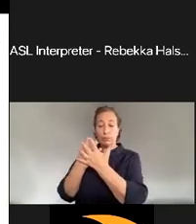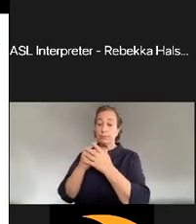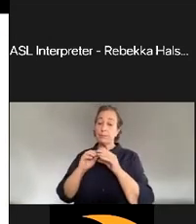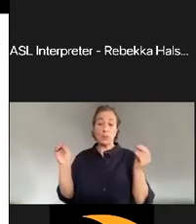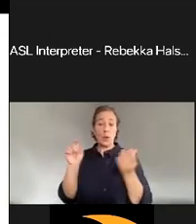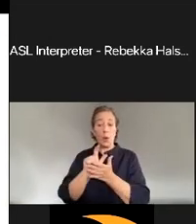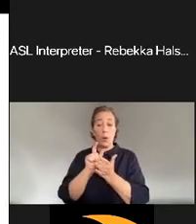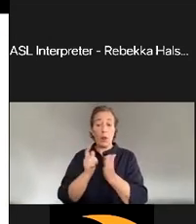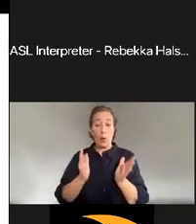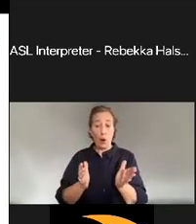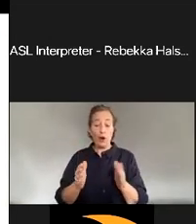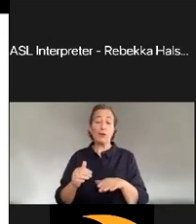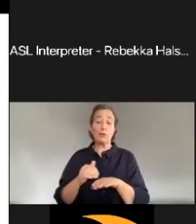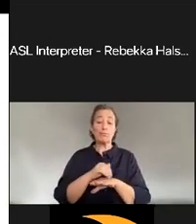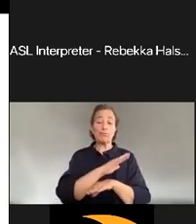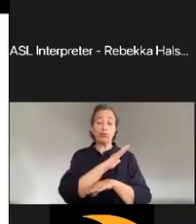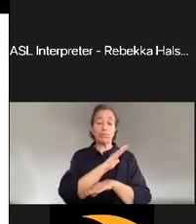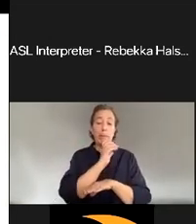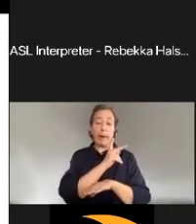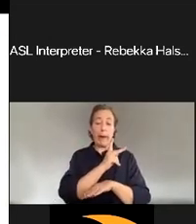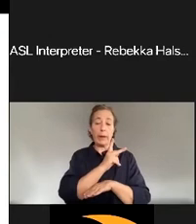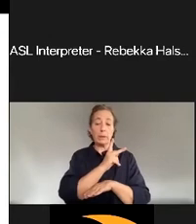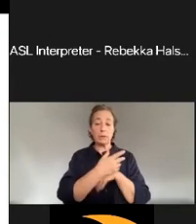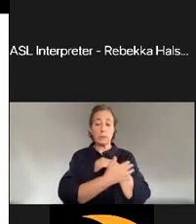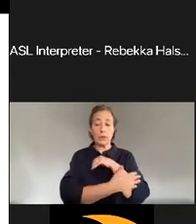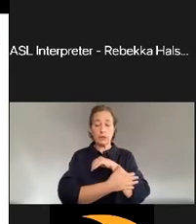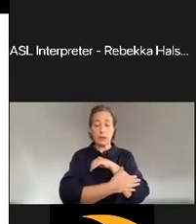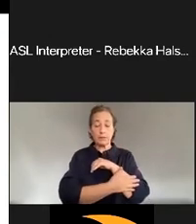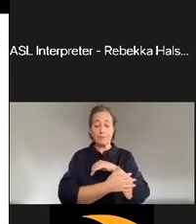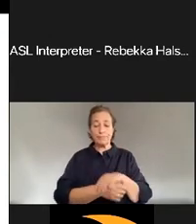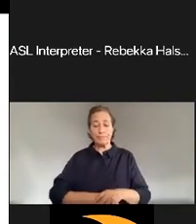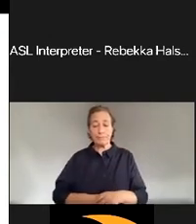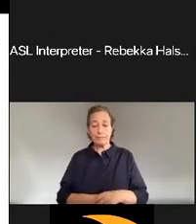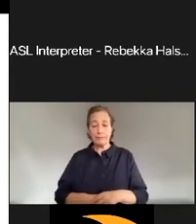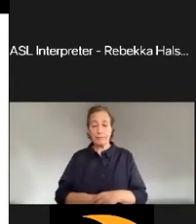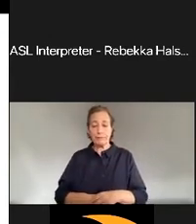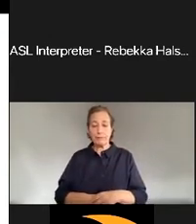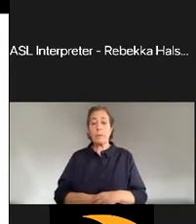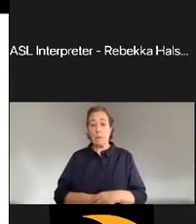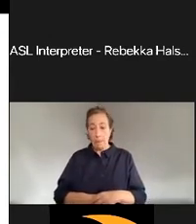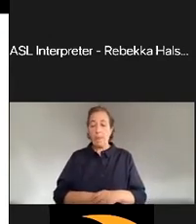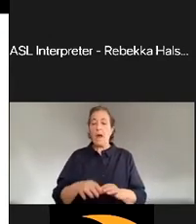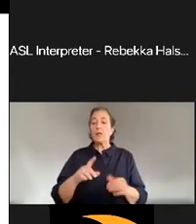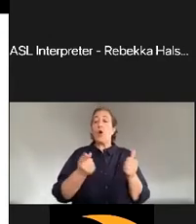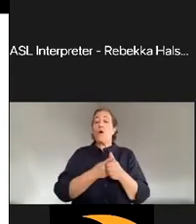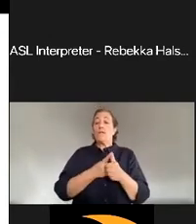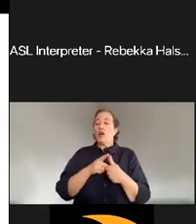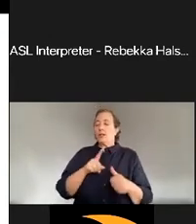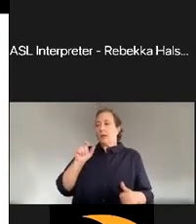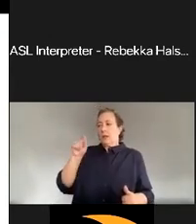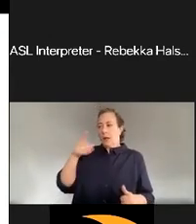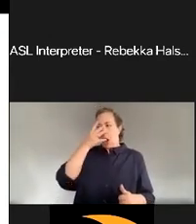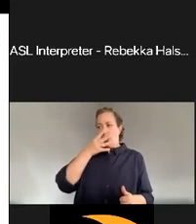Mateo deported. So first question I'm going to pose to our immigration guru here, Catherine. So this is a pretty